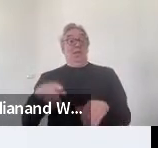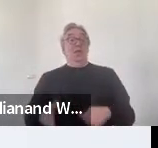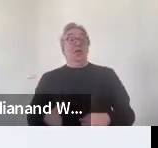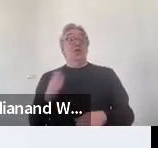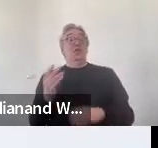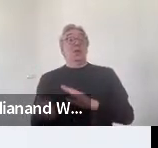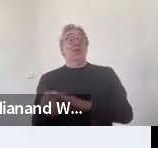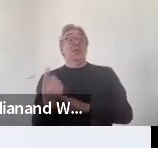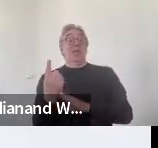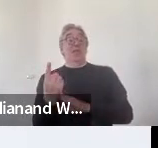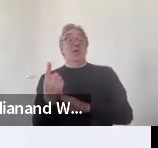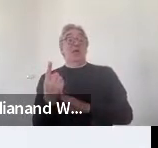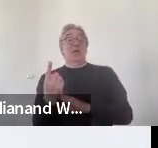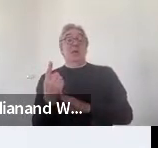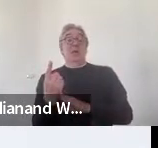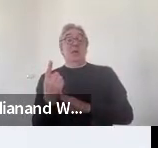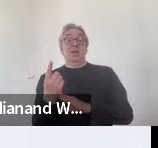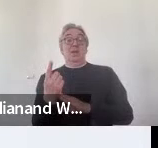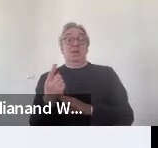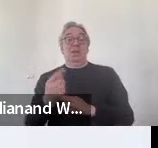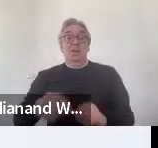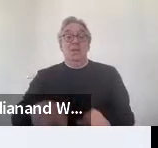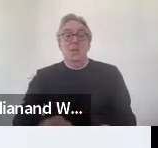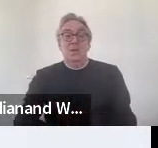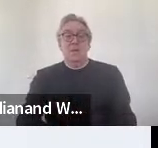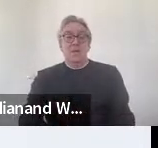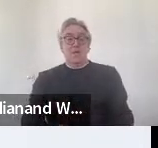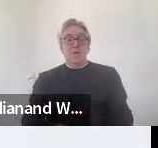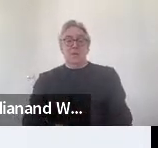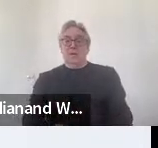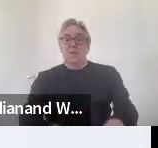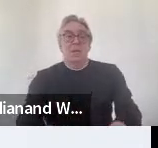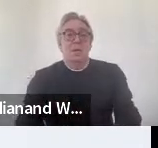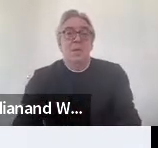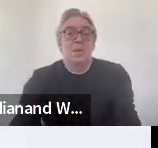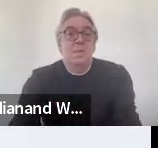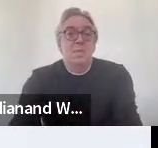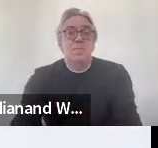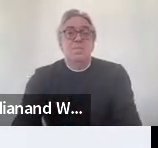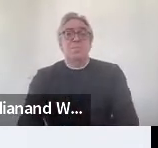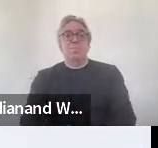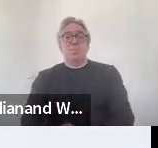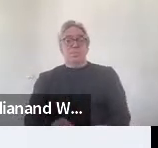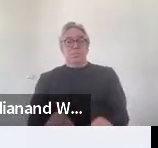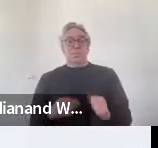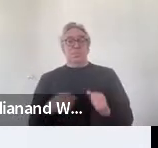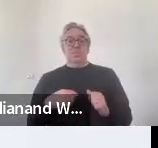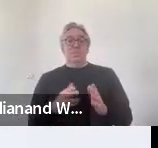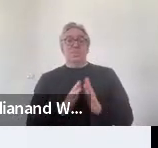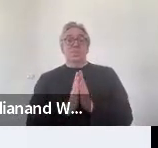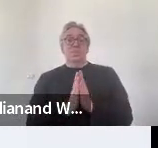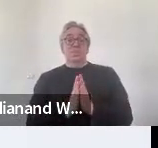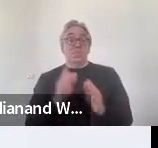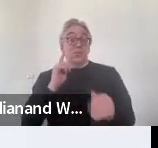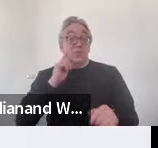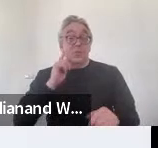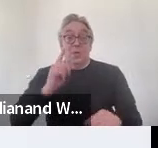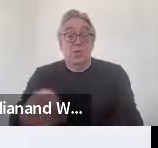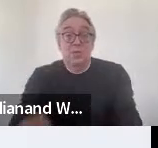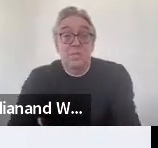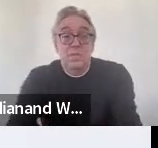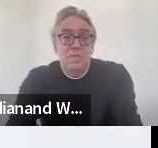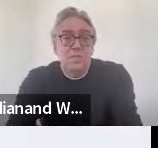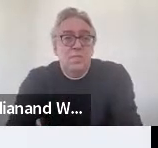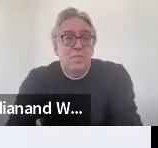launch to all the Photovoice study. From Nepal Our organization was one of four Nepali organizations of persons